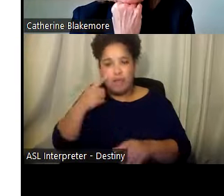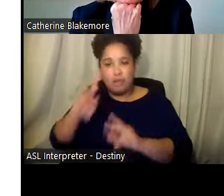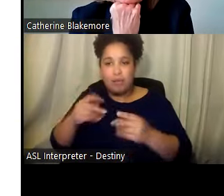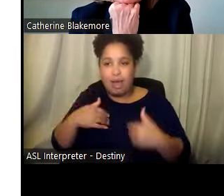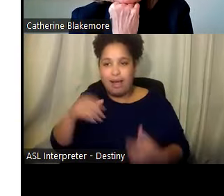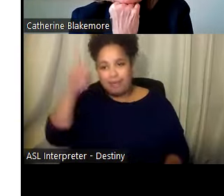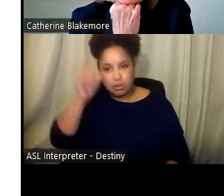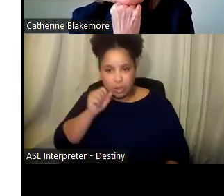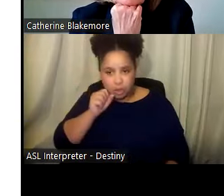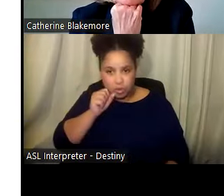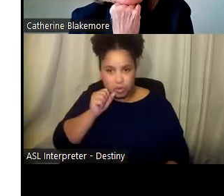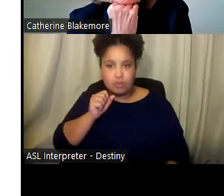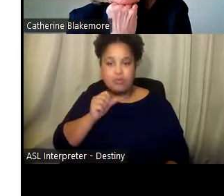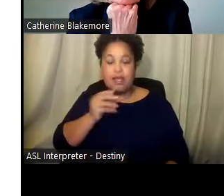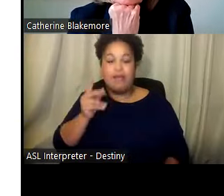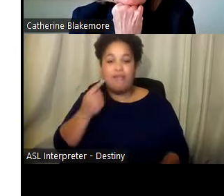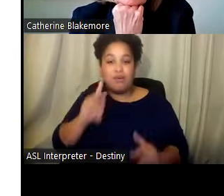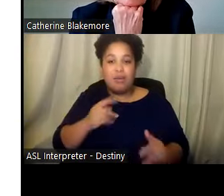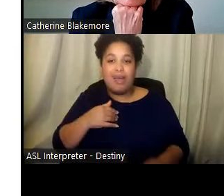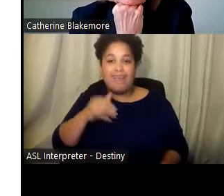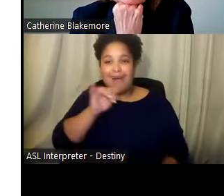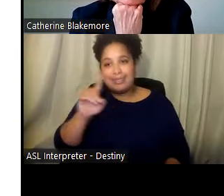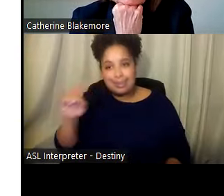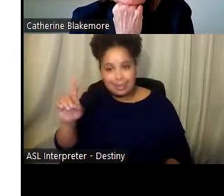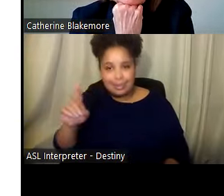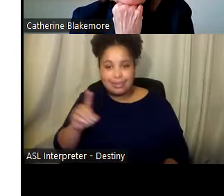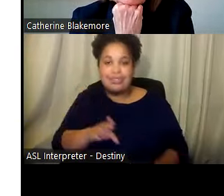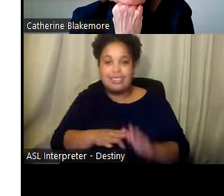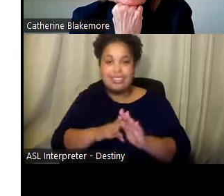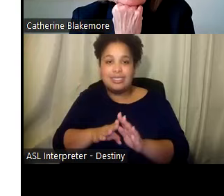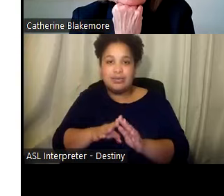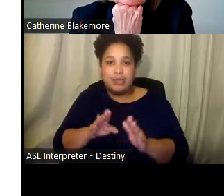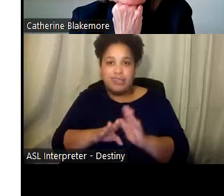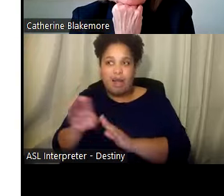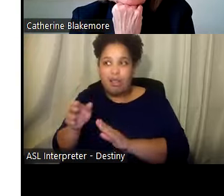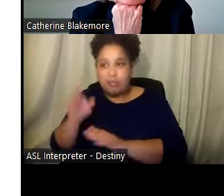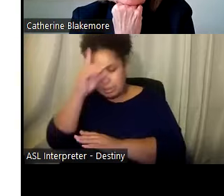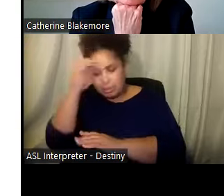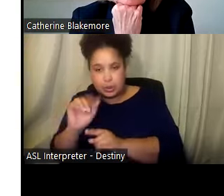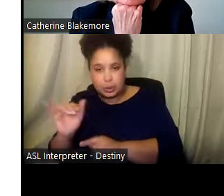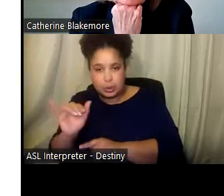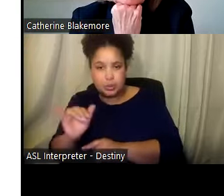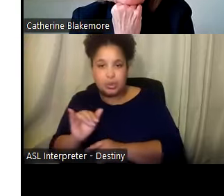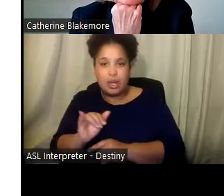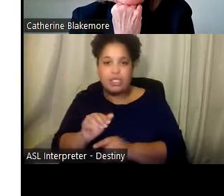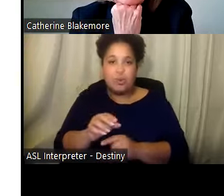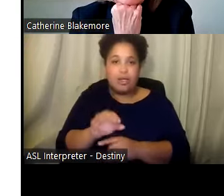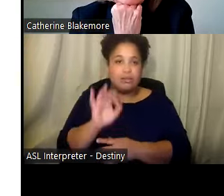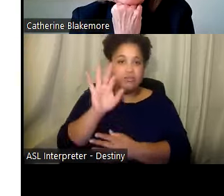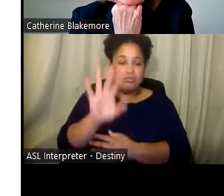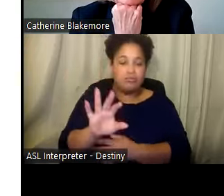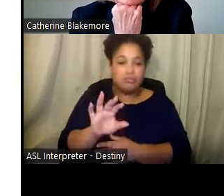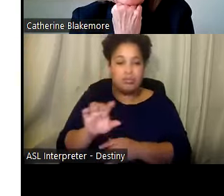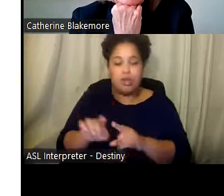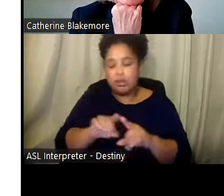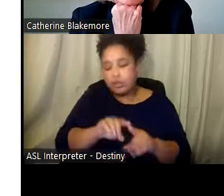and for those with IDD who also develop dementia. So I just need to put the plug in for that.